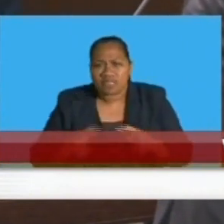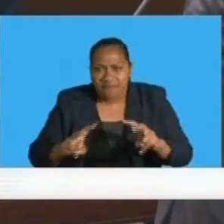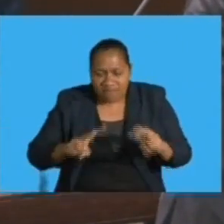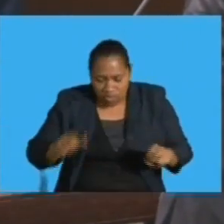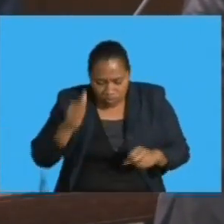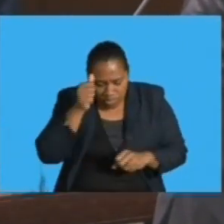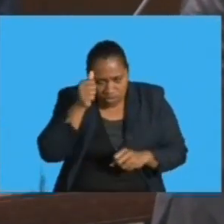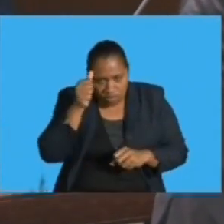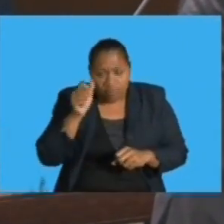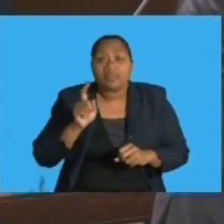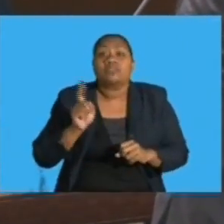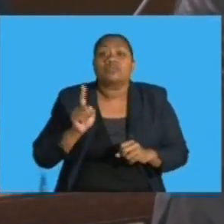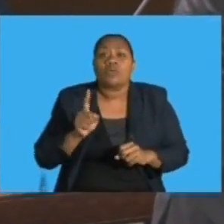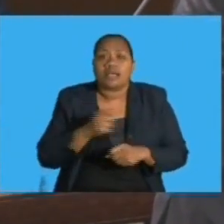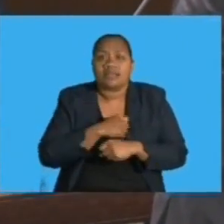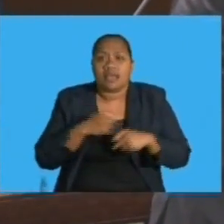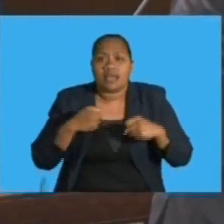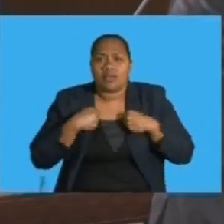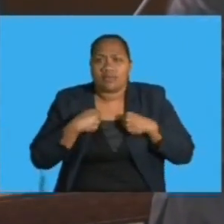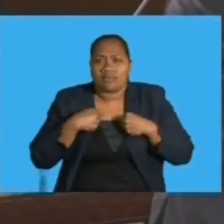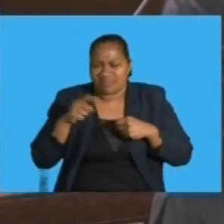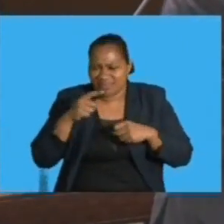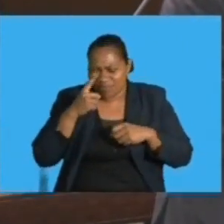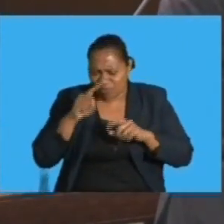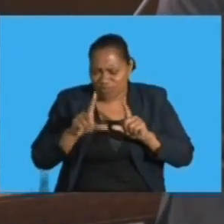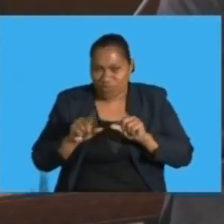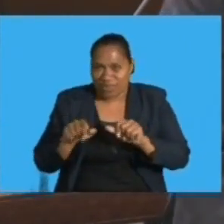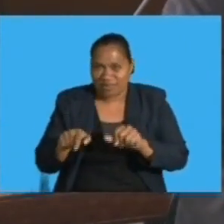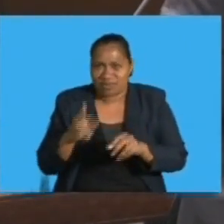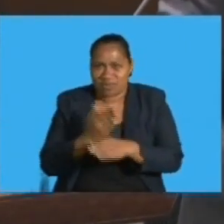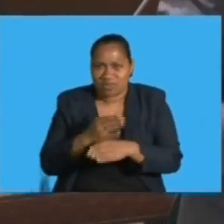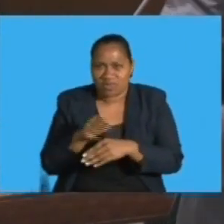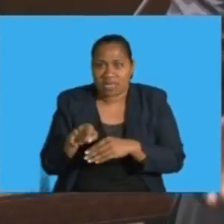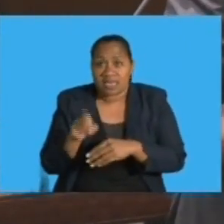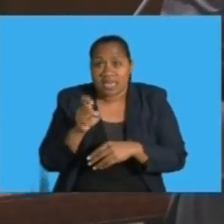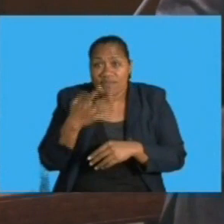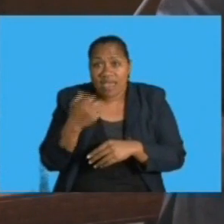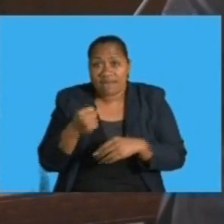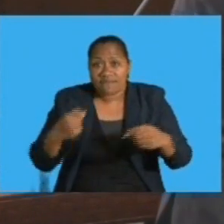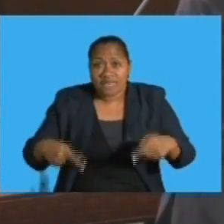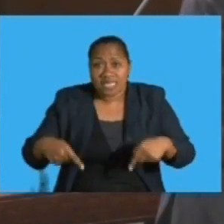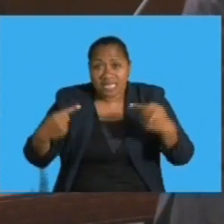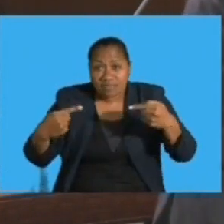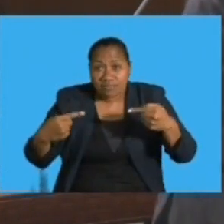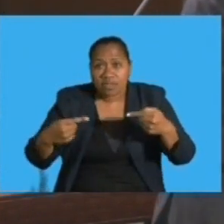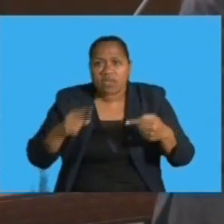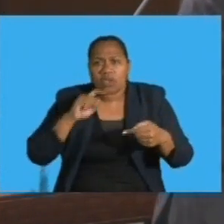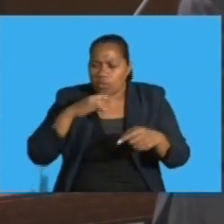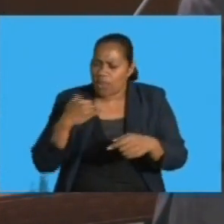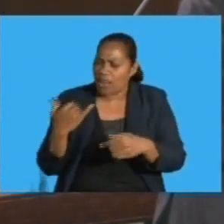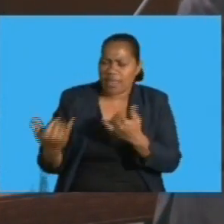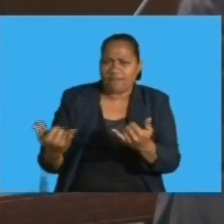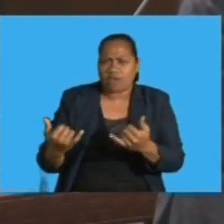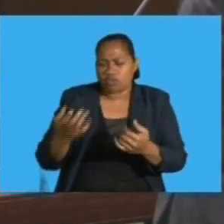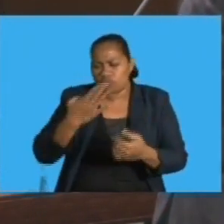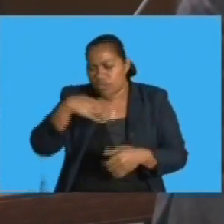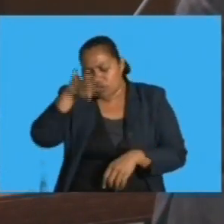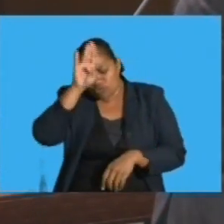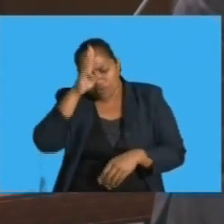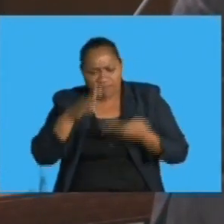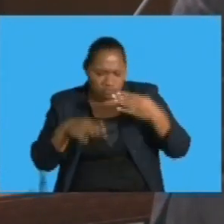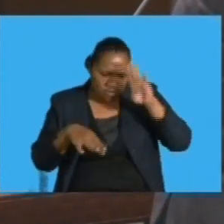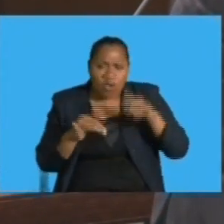our surveyors are undertaking. And if there's any disputes, we'll leave it to those chiefs or